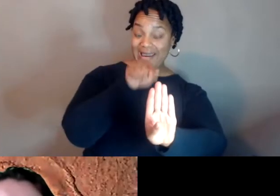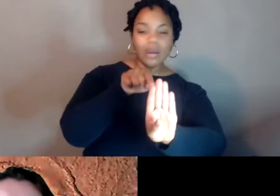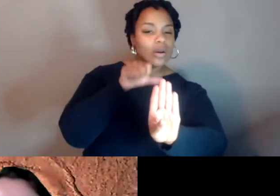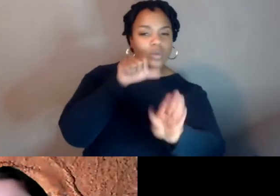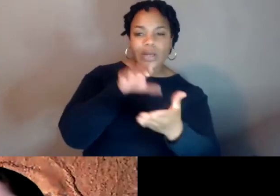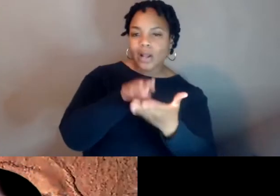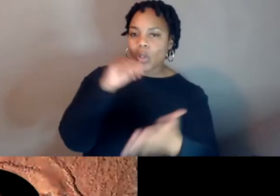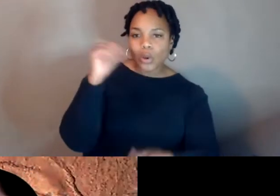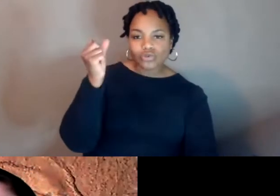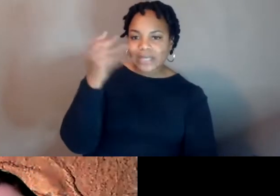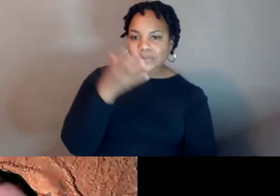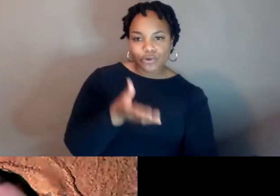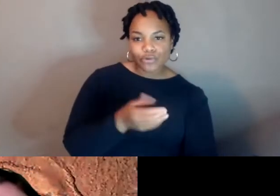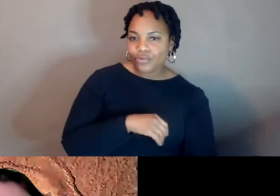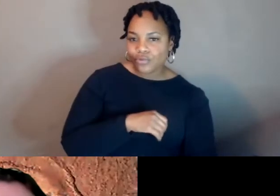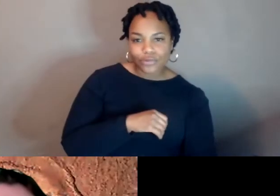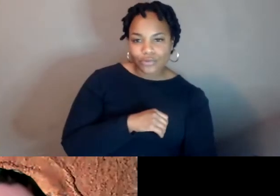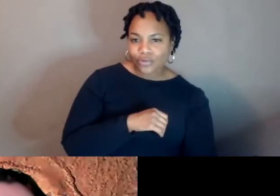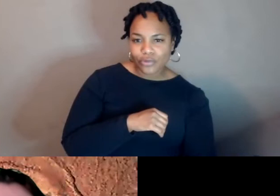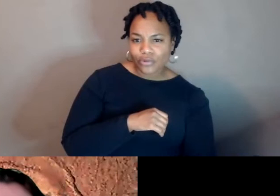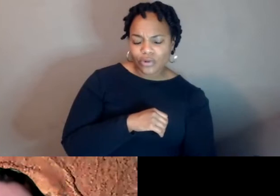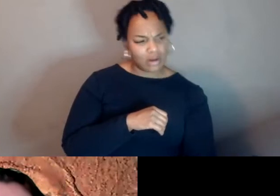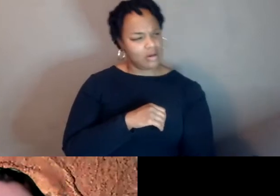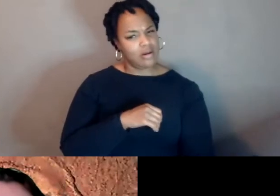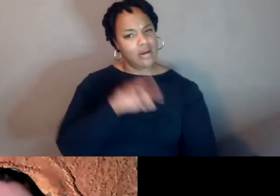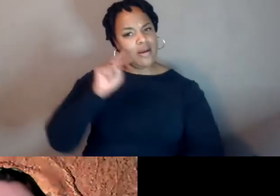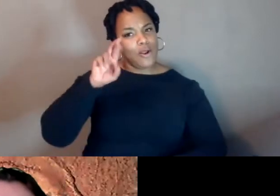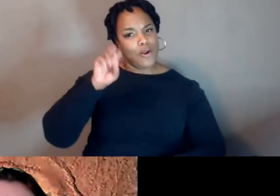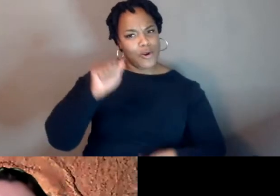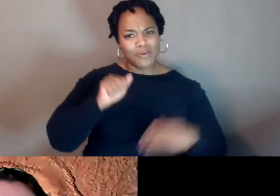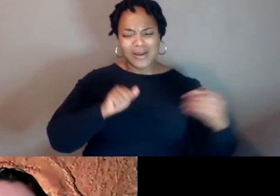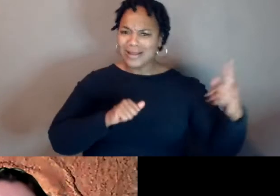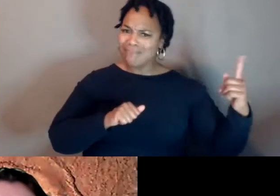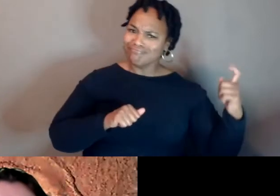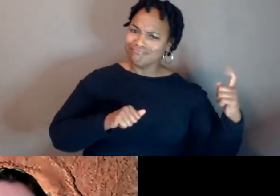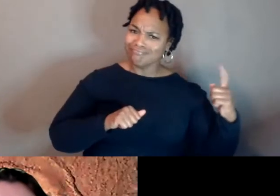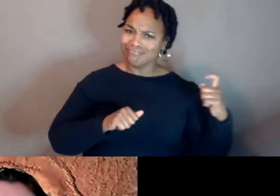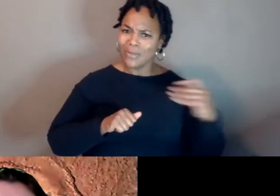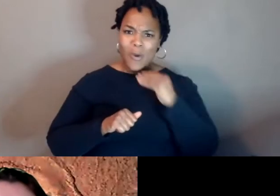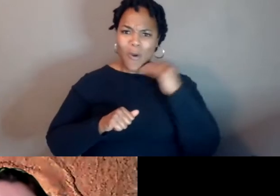Shakespeare. Oh, wow. So Narissa rushed home and told me about it.